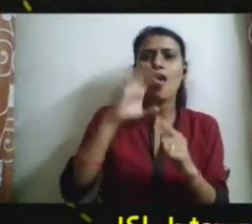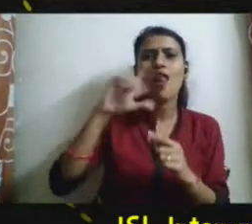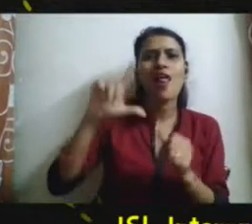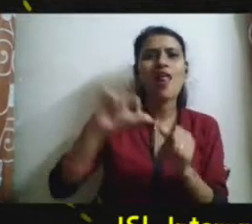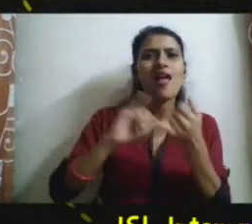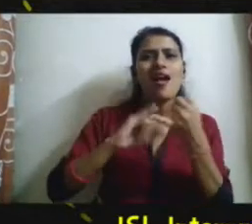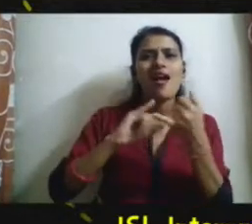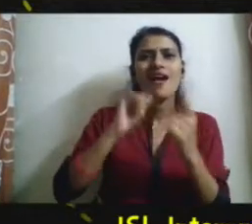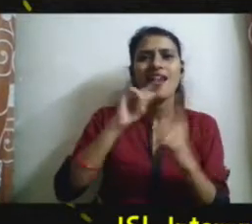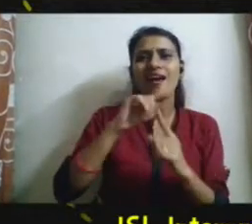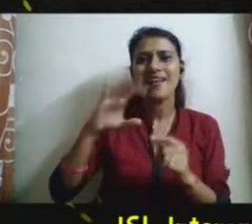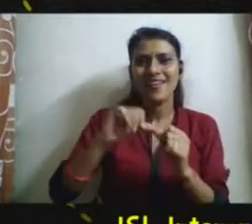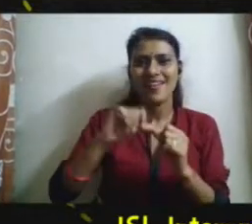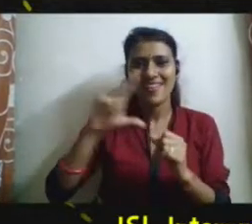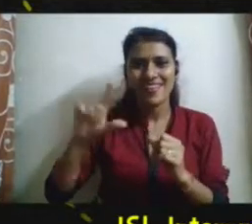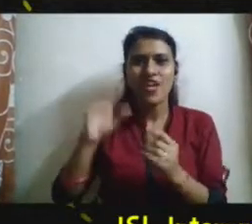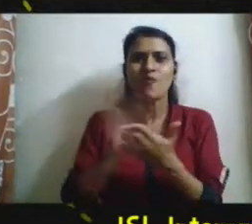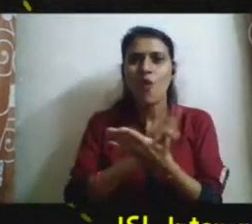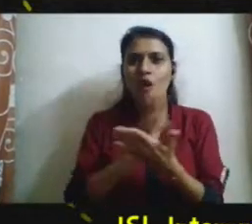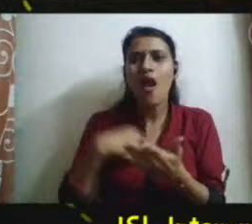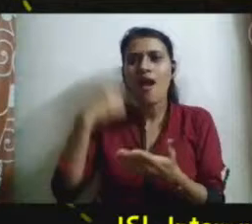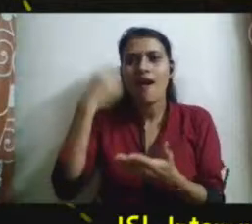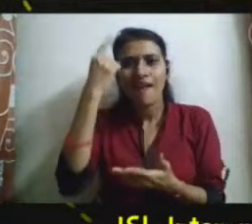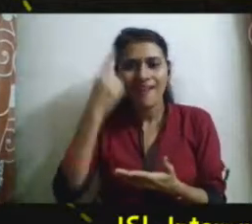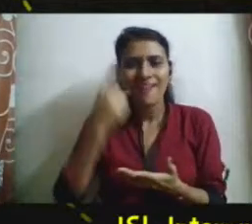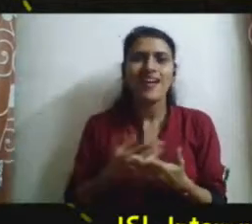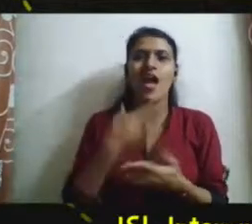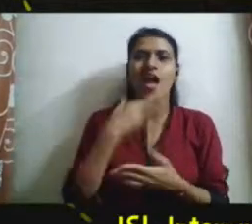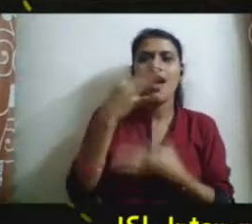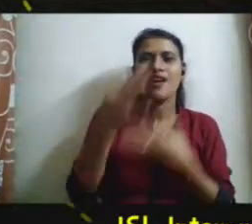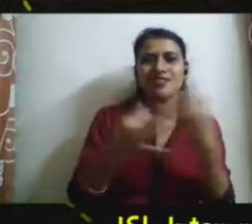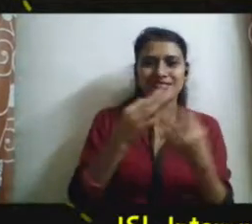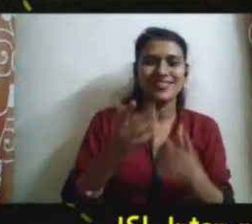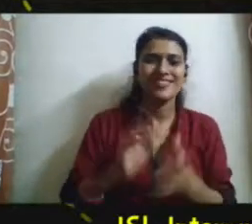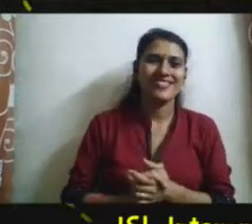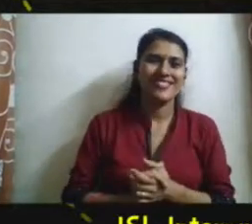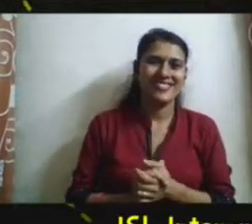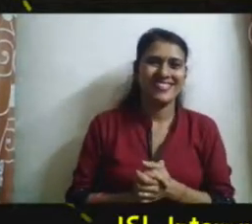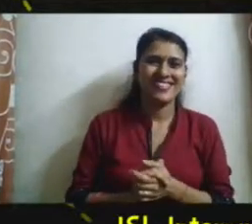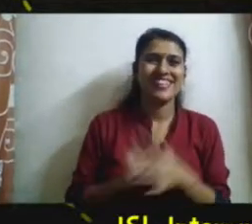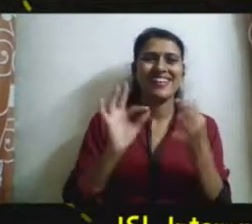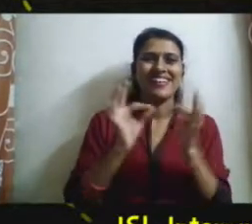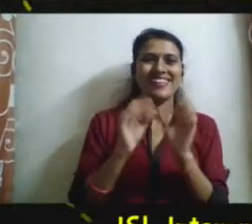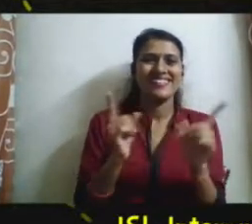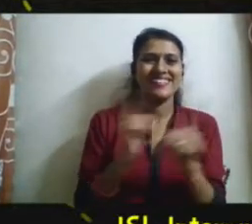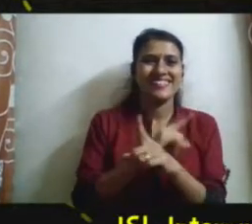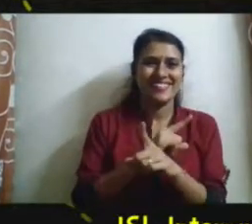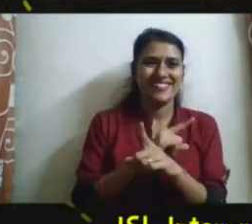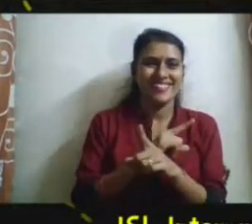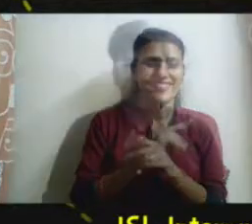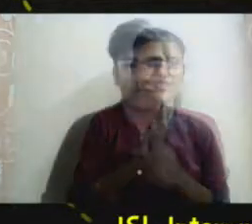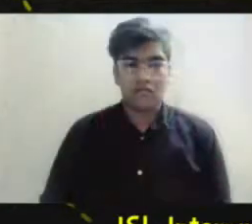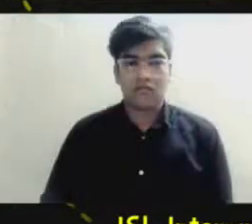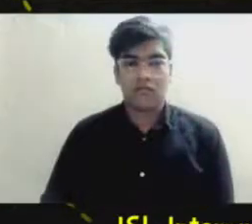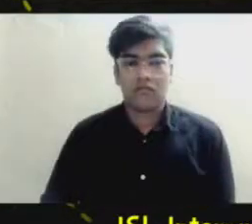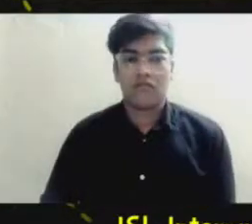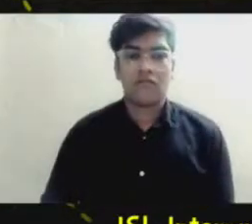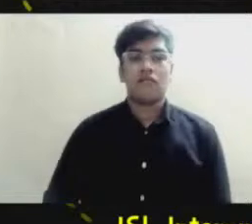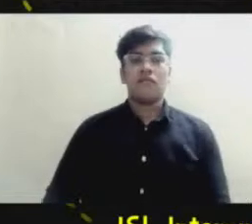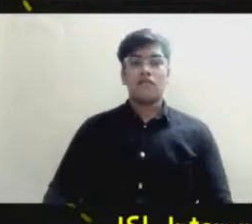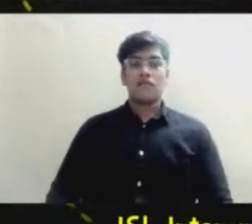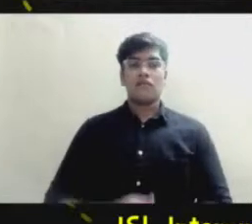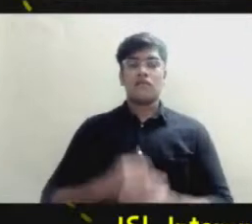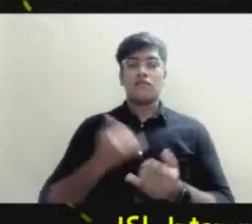that some people have come and bachawed my large by asking. I wanted to ask a question about performance of Tumri or